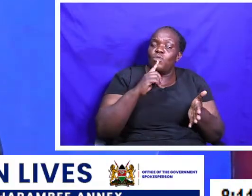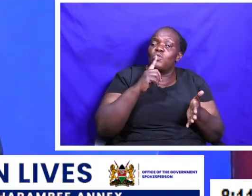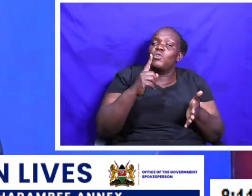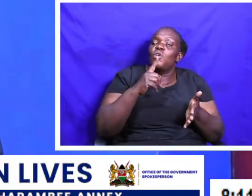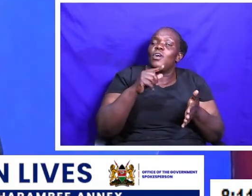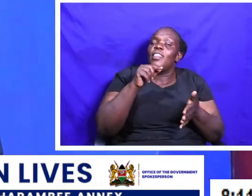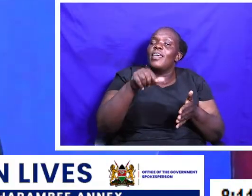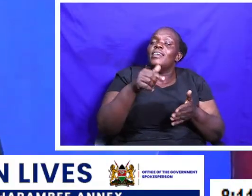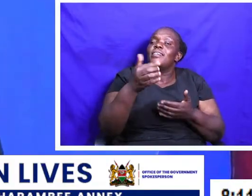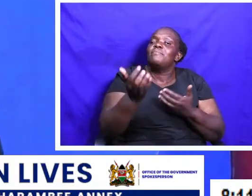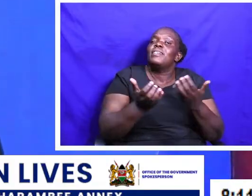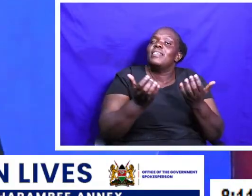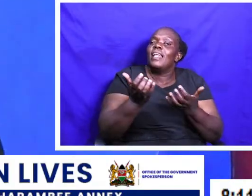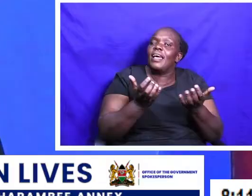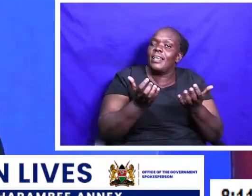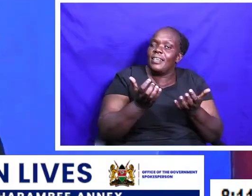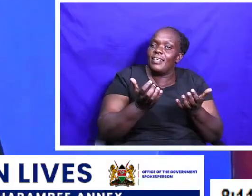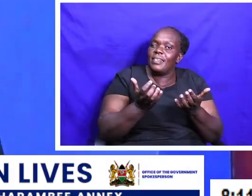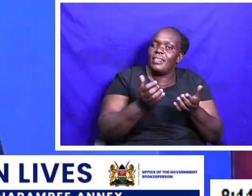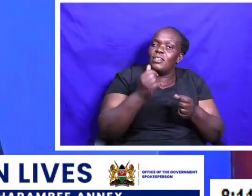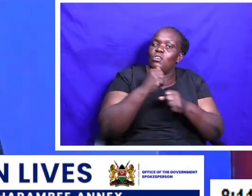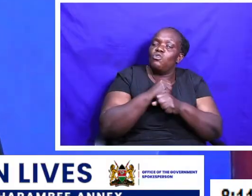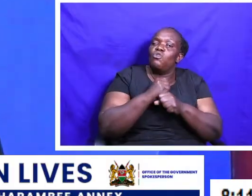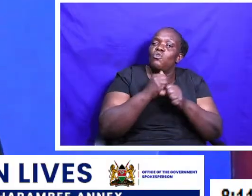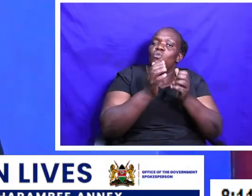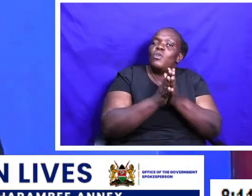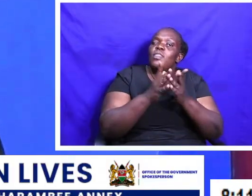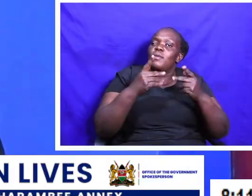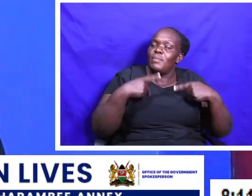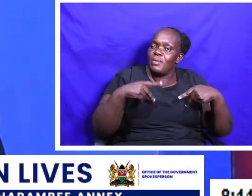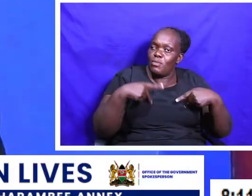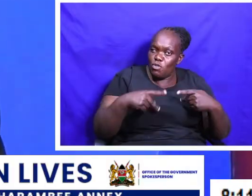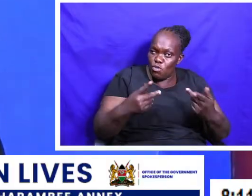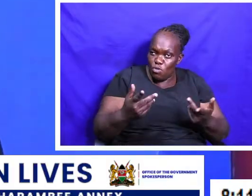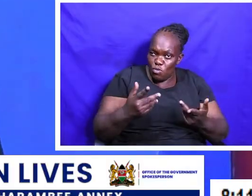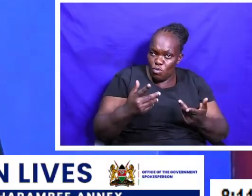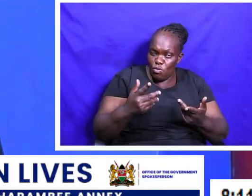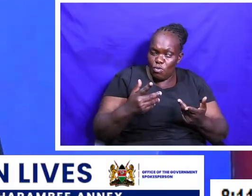So we did business. We've been business people through and through.